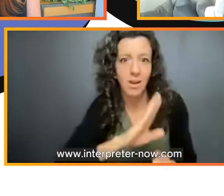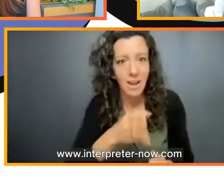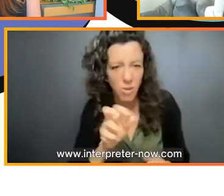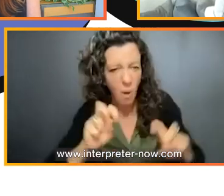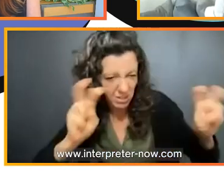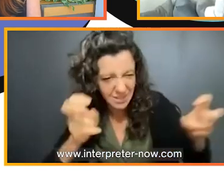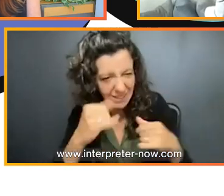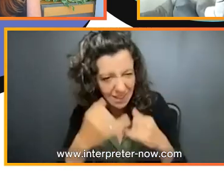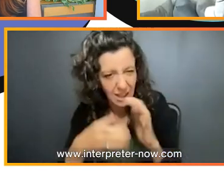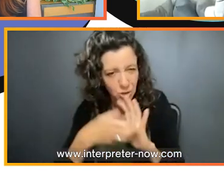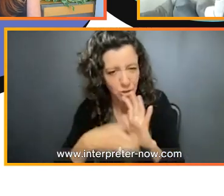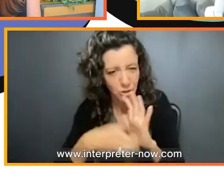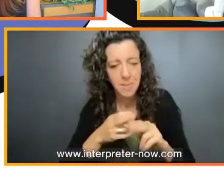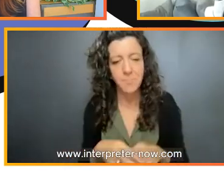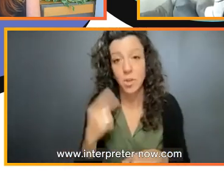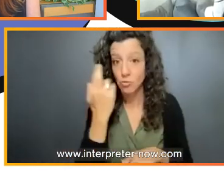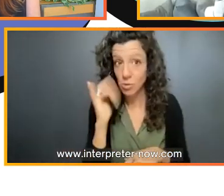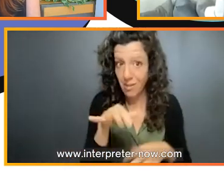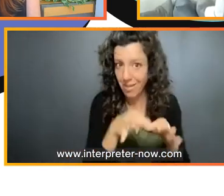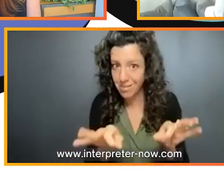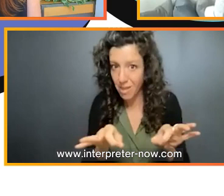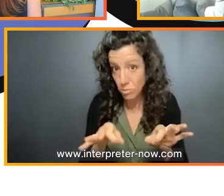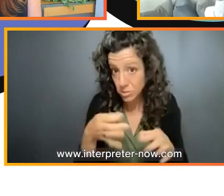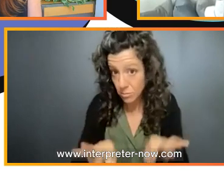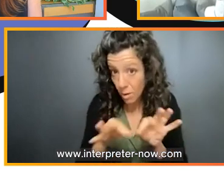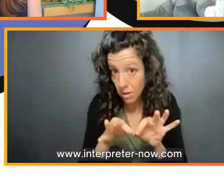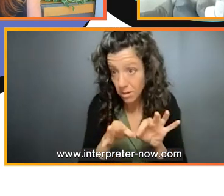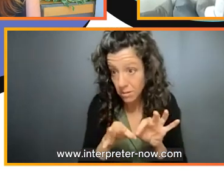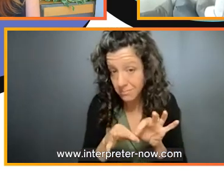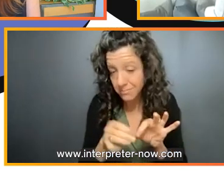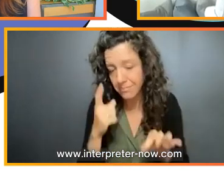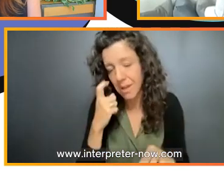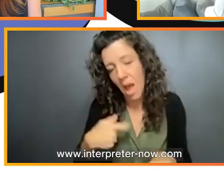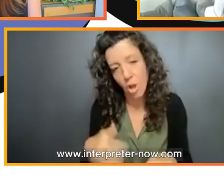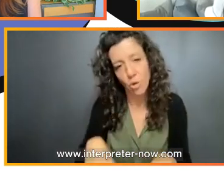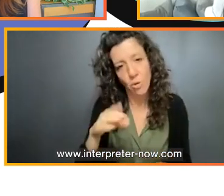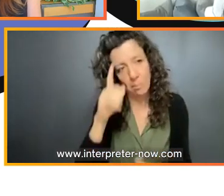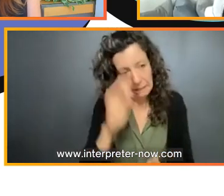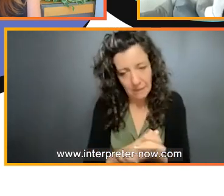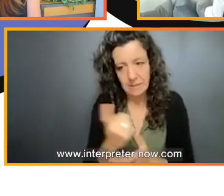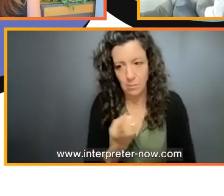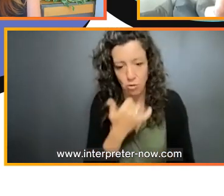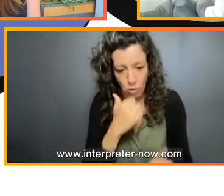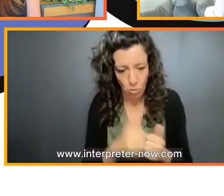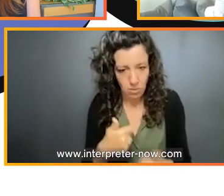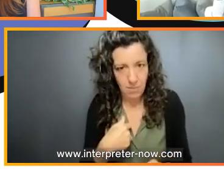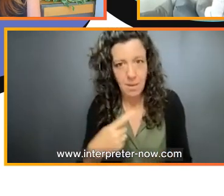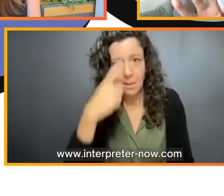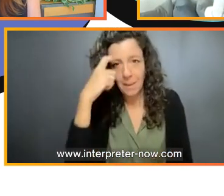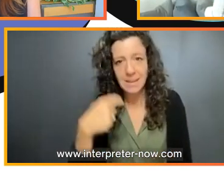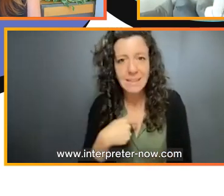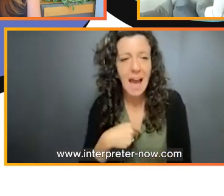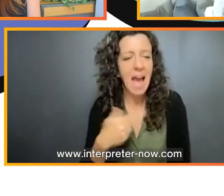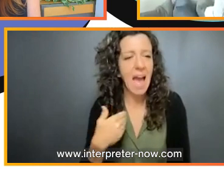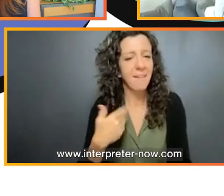vocal, sassy, brown woman, brown girl. And the intersectionality of